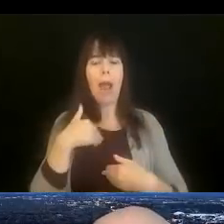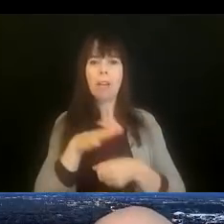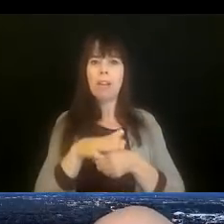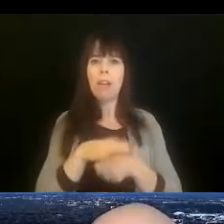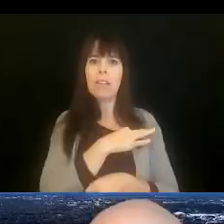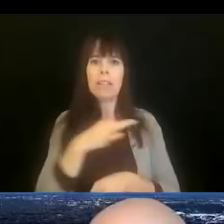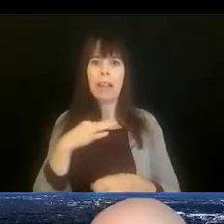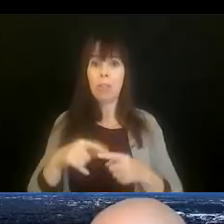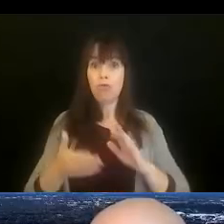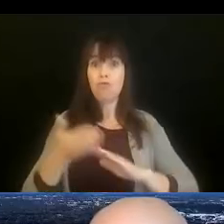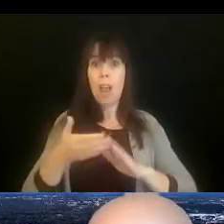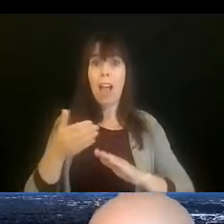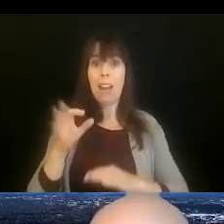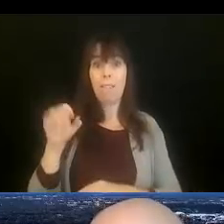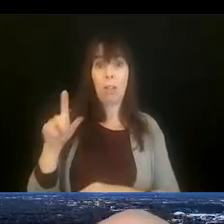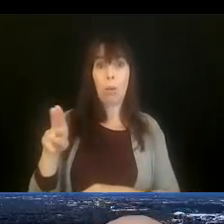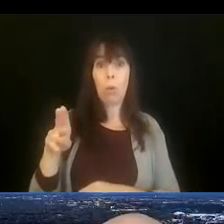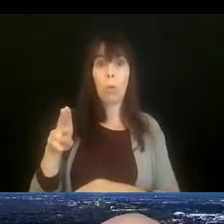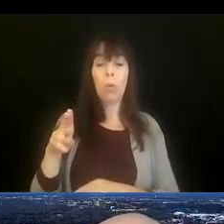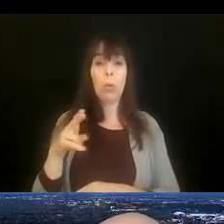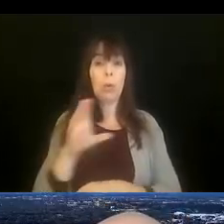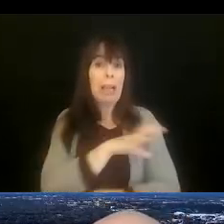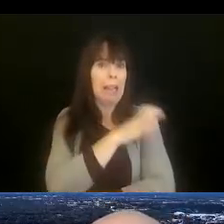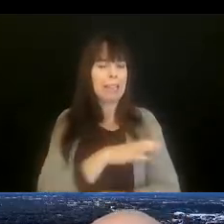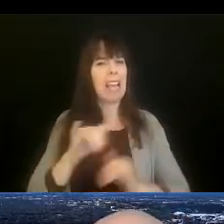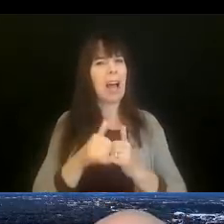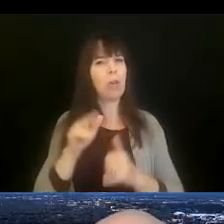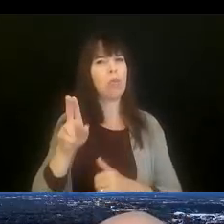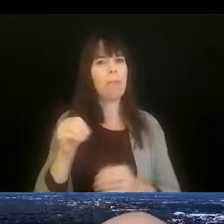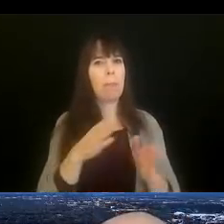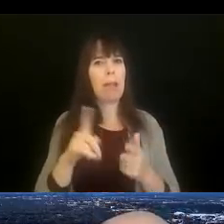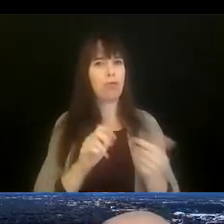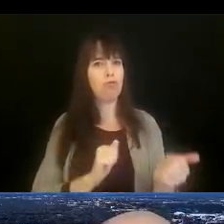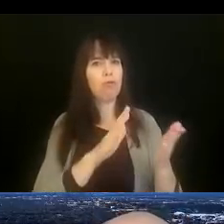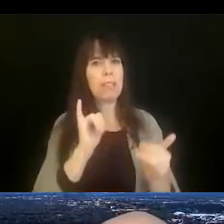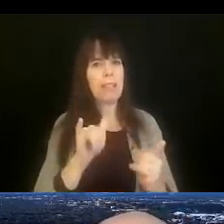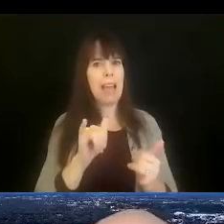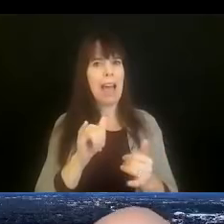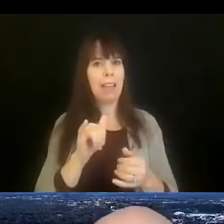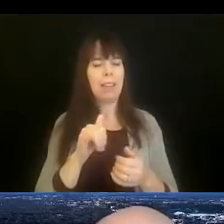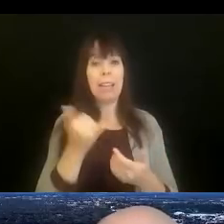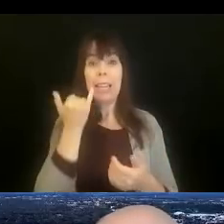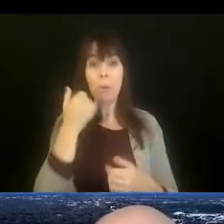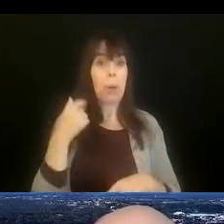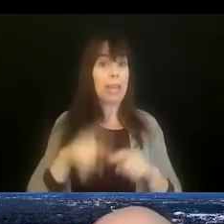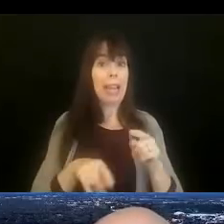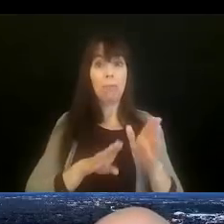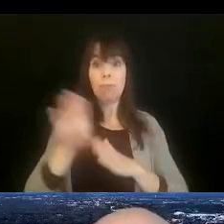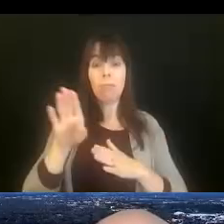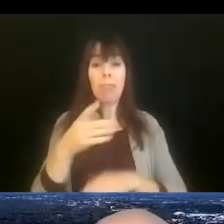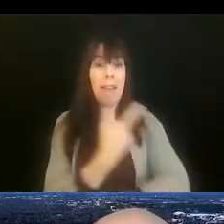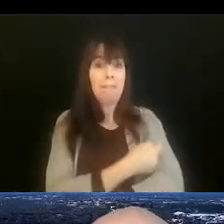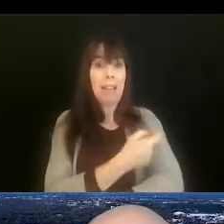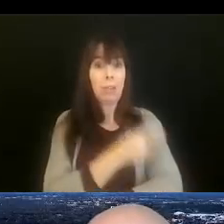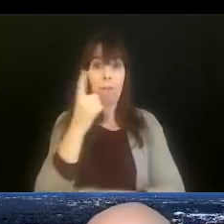flu influenza vaccine clinics. How does plan to address this? If we are not able to ramp up vaccination for